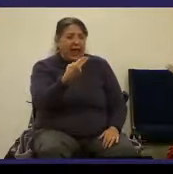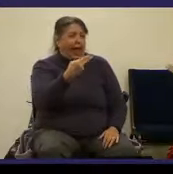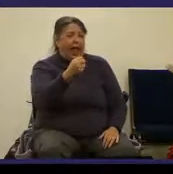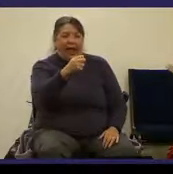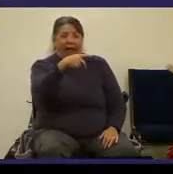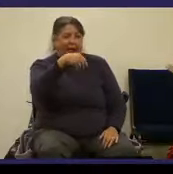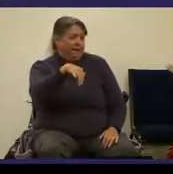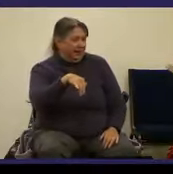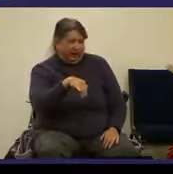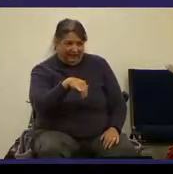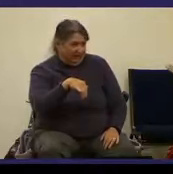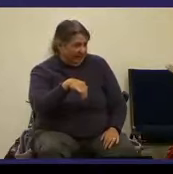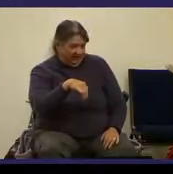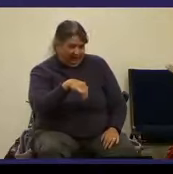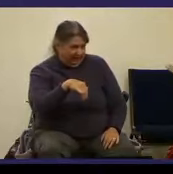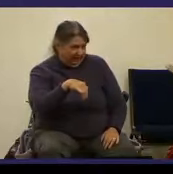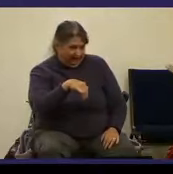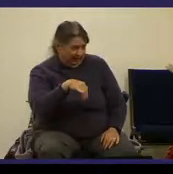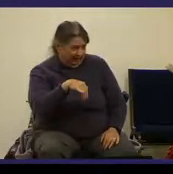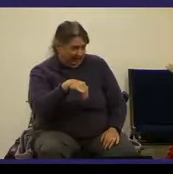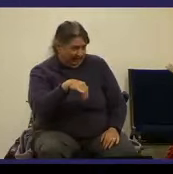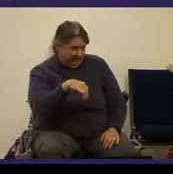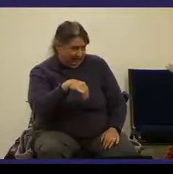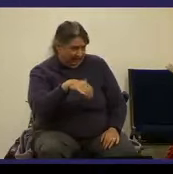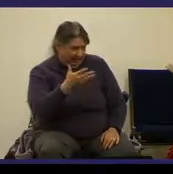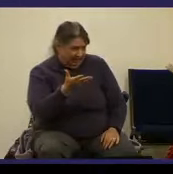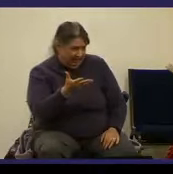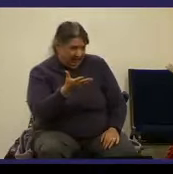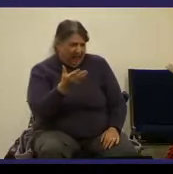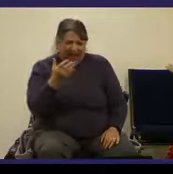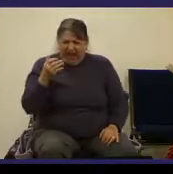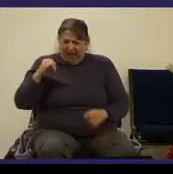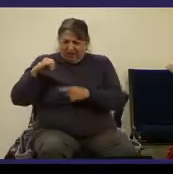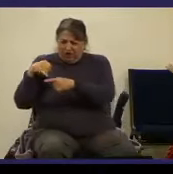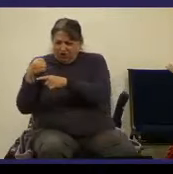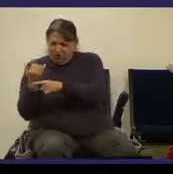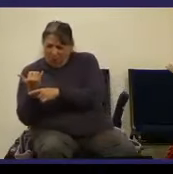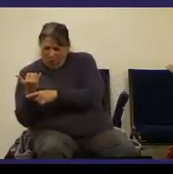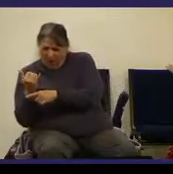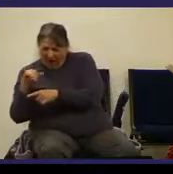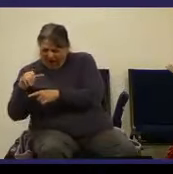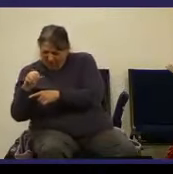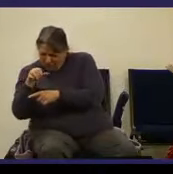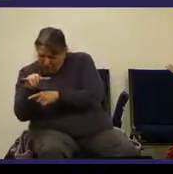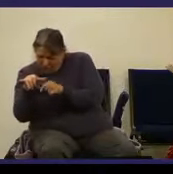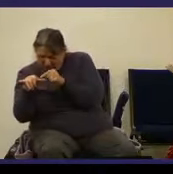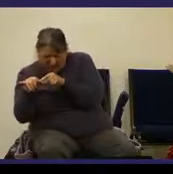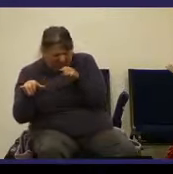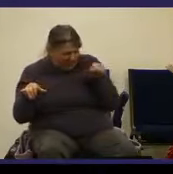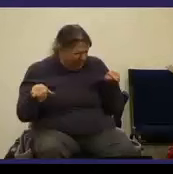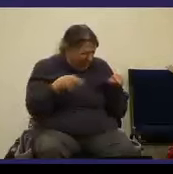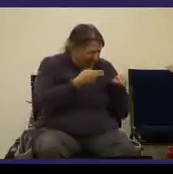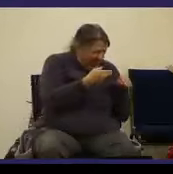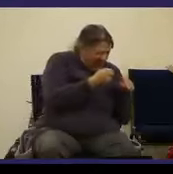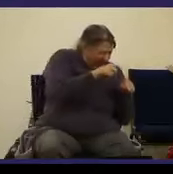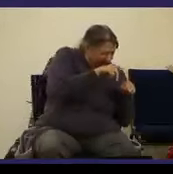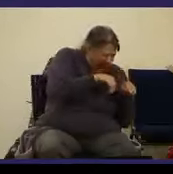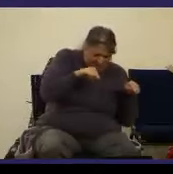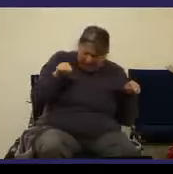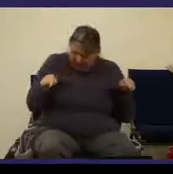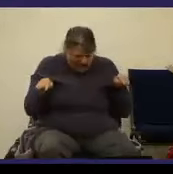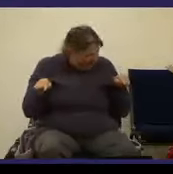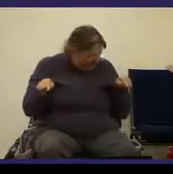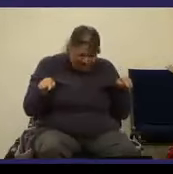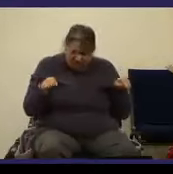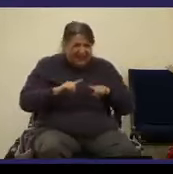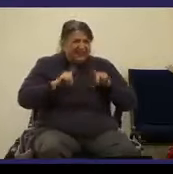I was looking up some differences between joy and happiness on the internet the other day, and I found a bunch of different reasons why